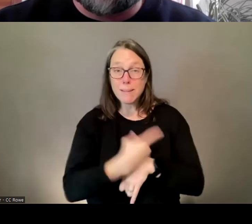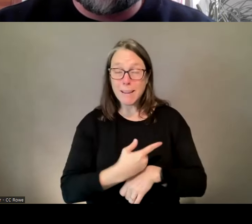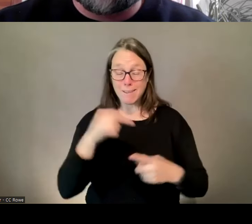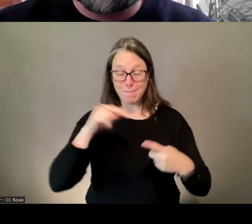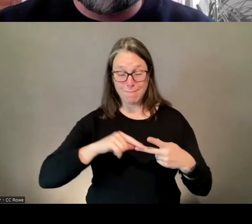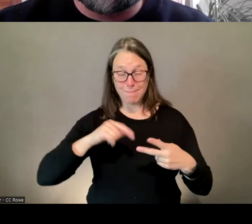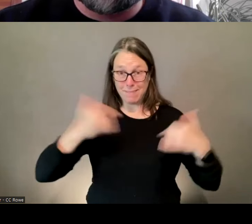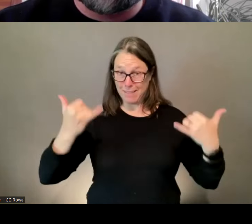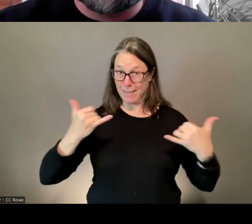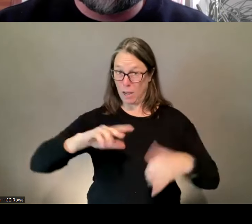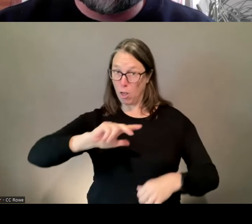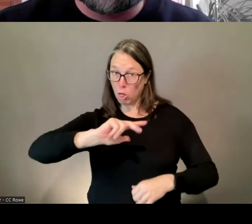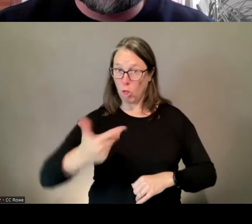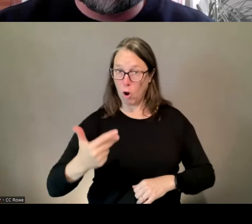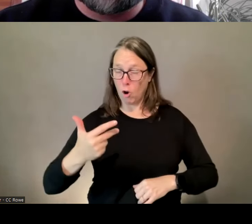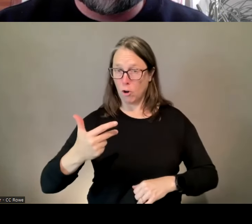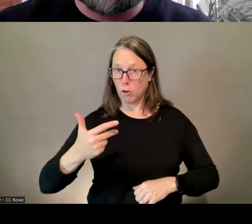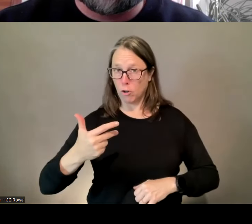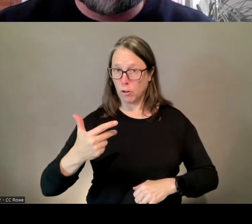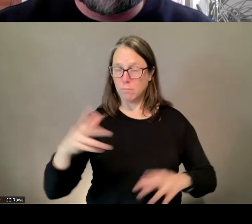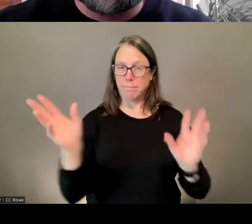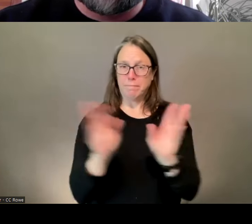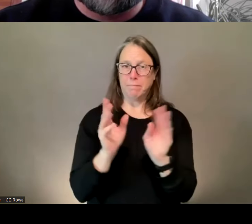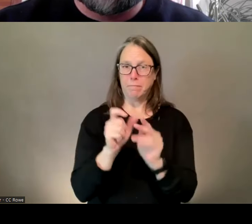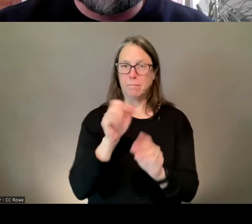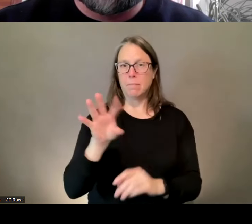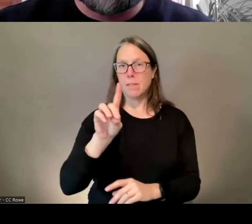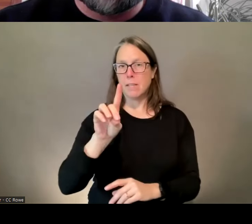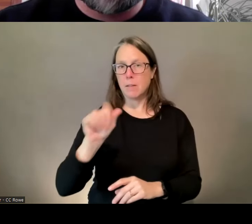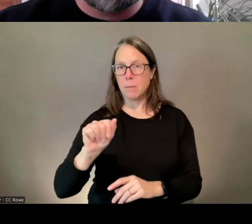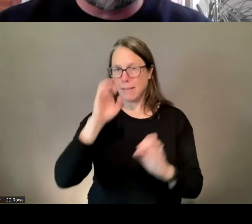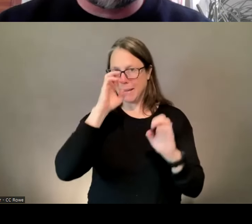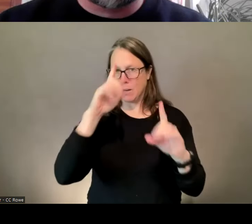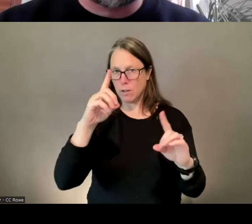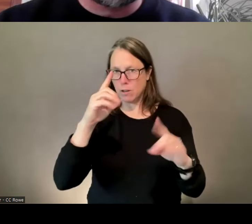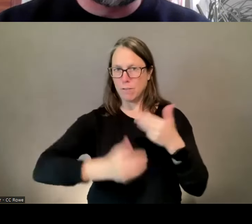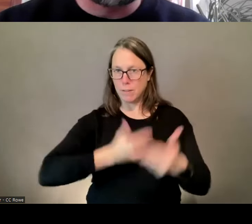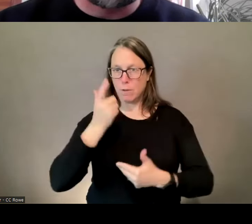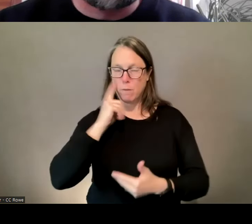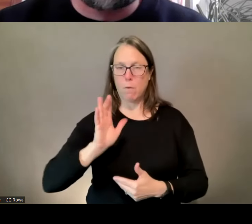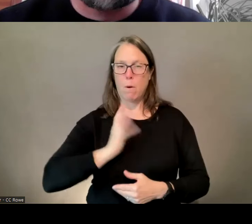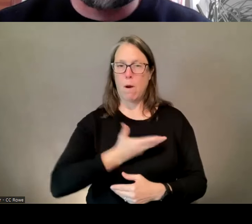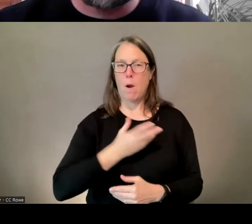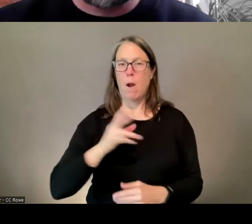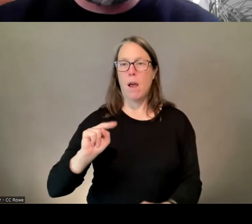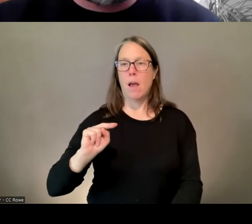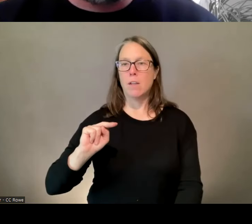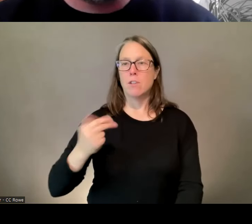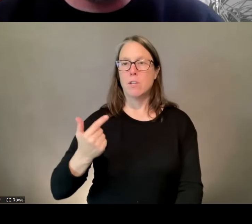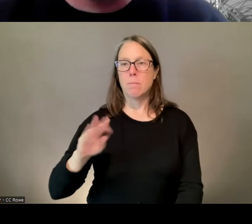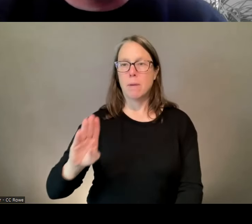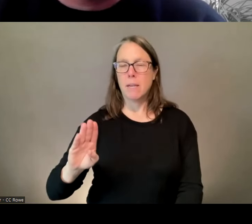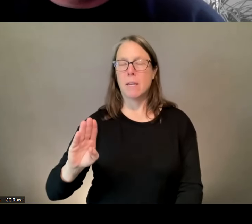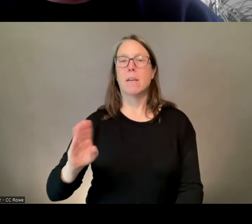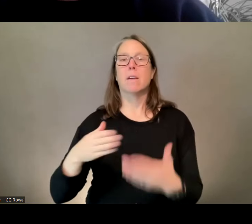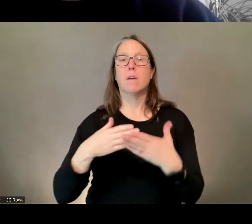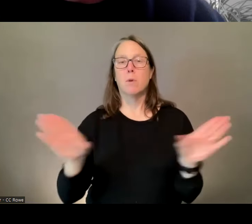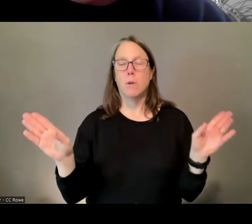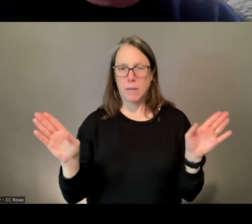installment of our disability education series for our MGB community.